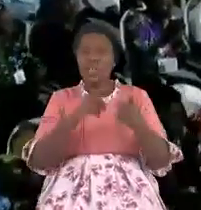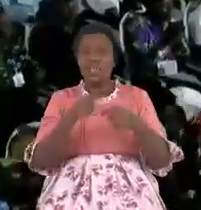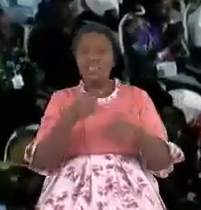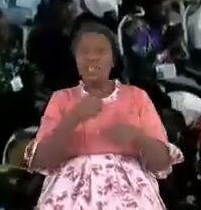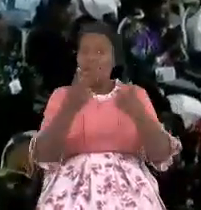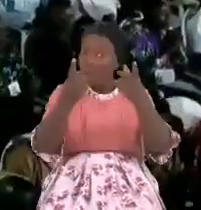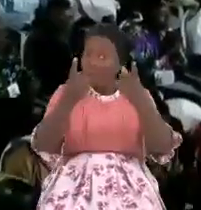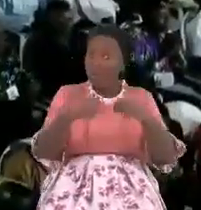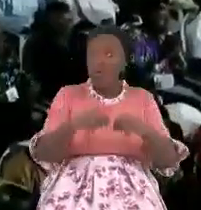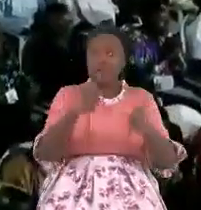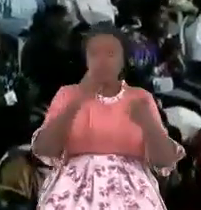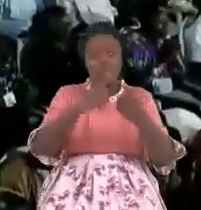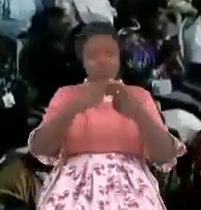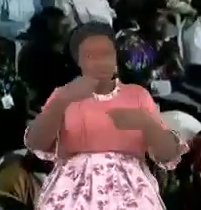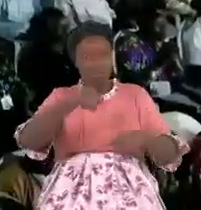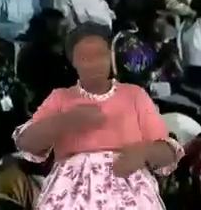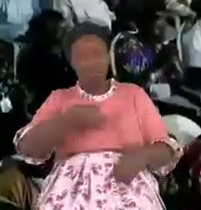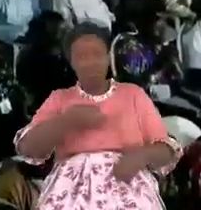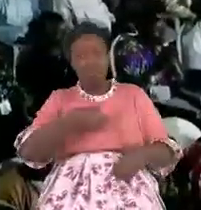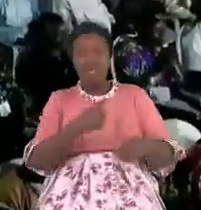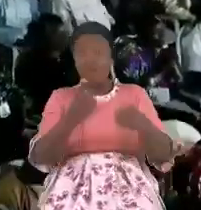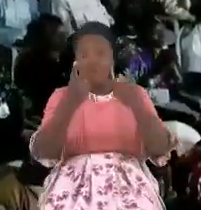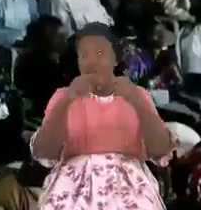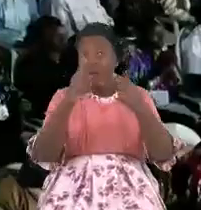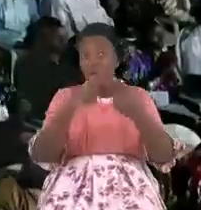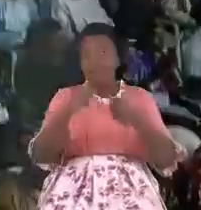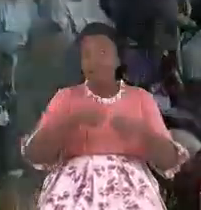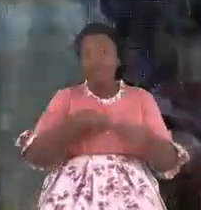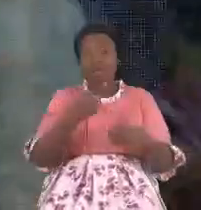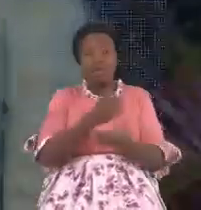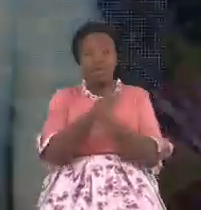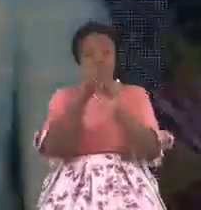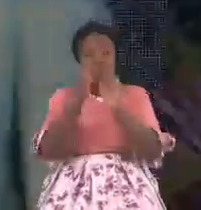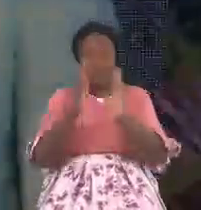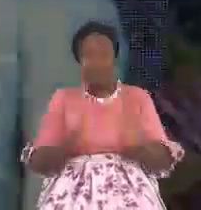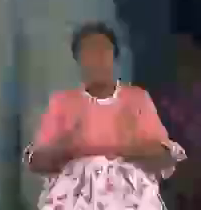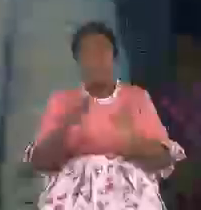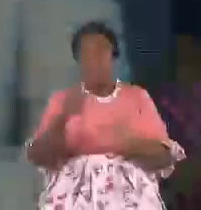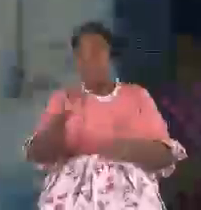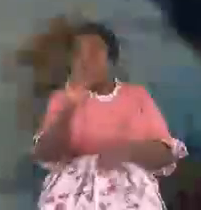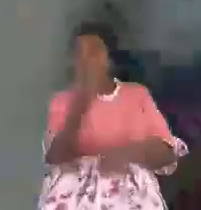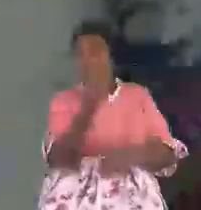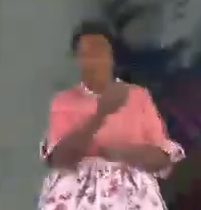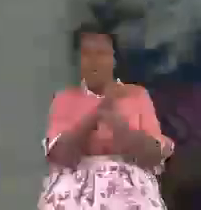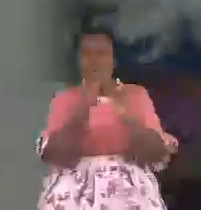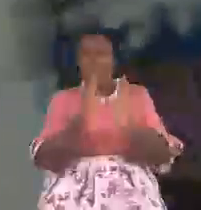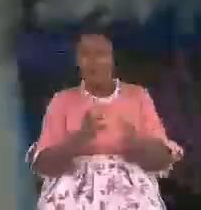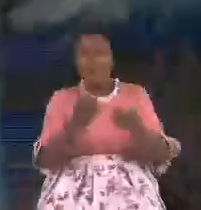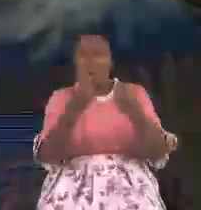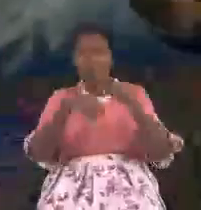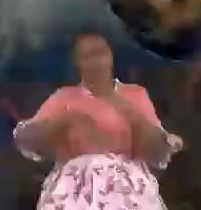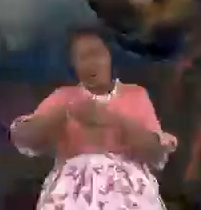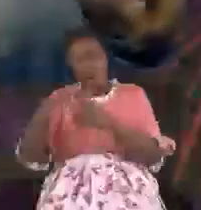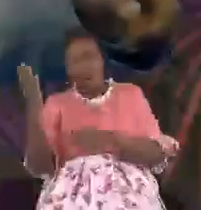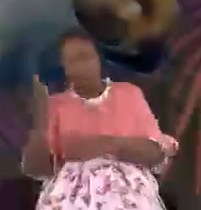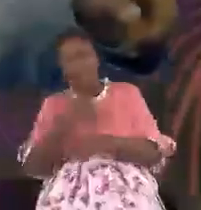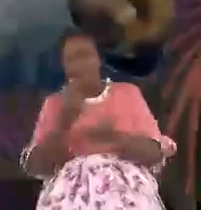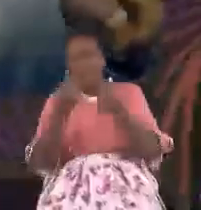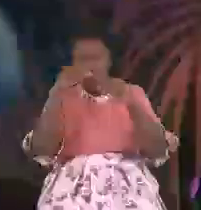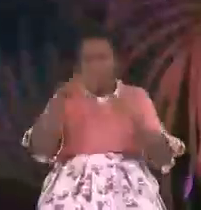come unto me the savior the only savior come out and come